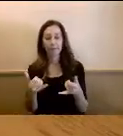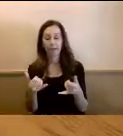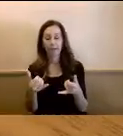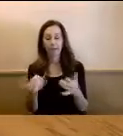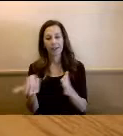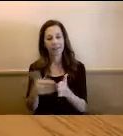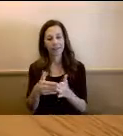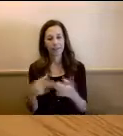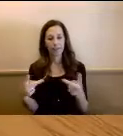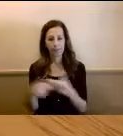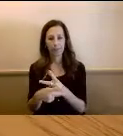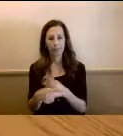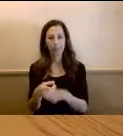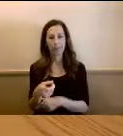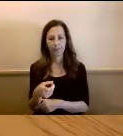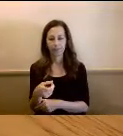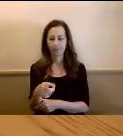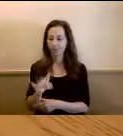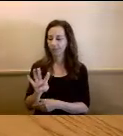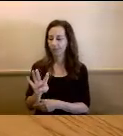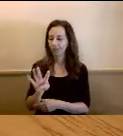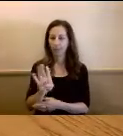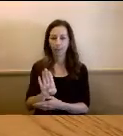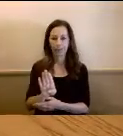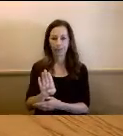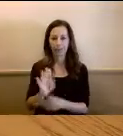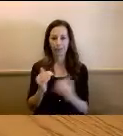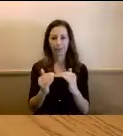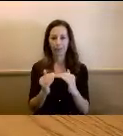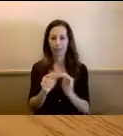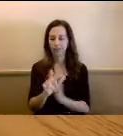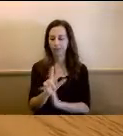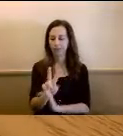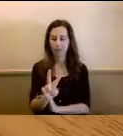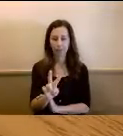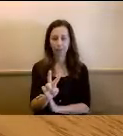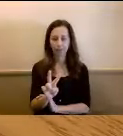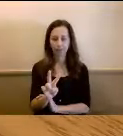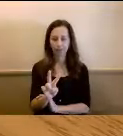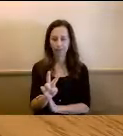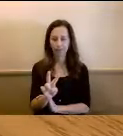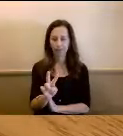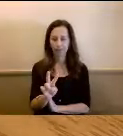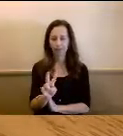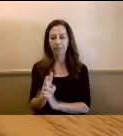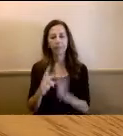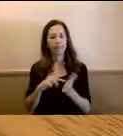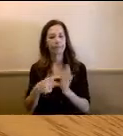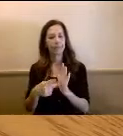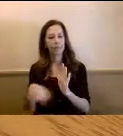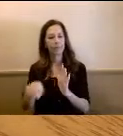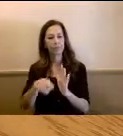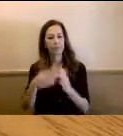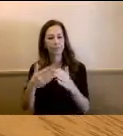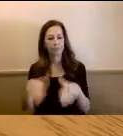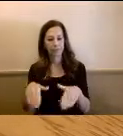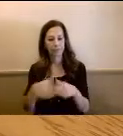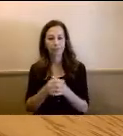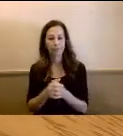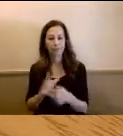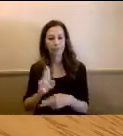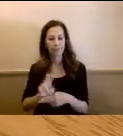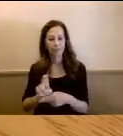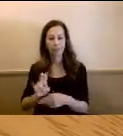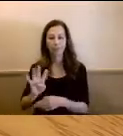Now we're back to multiplication. So we've got 4b equals 32. So we're going to divide